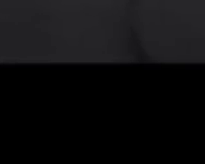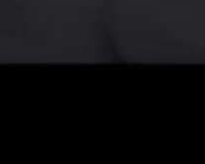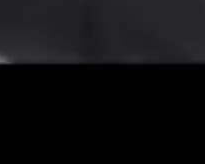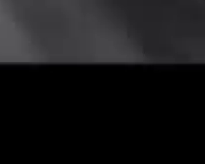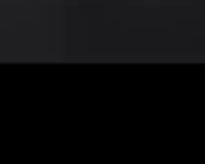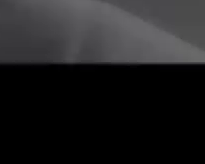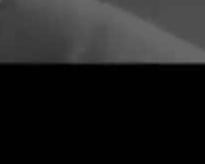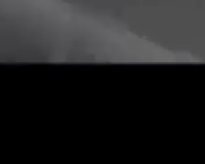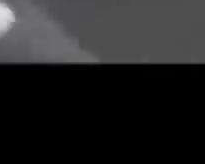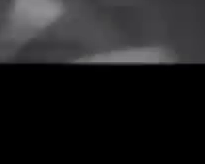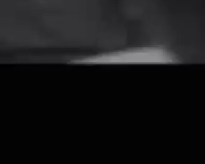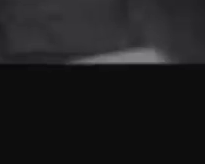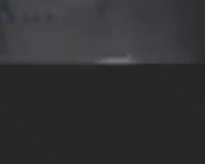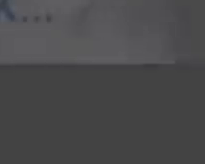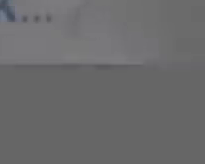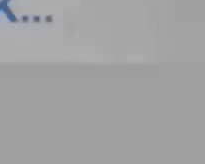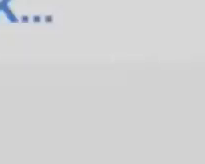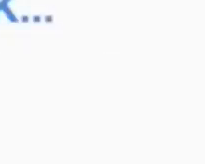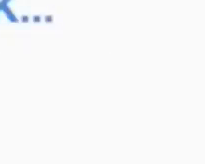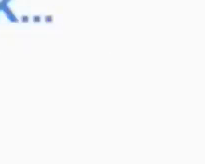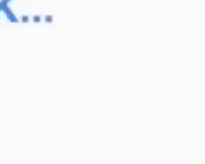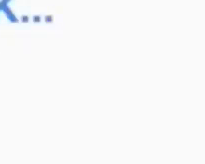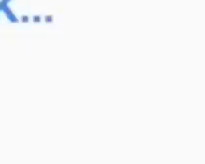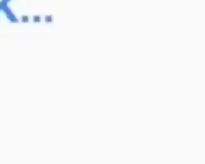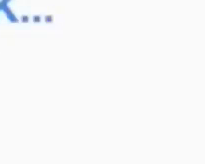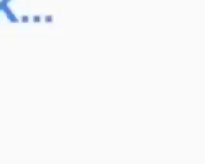When the spirit of Kenya got going that magical.